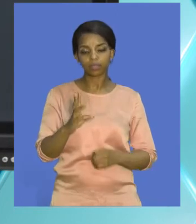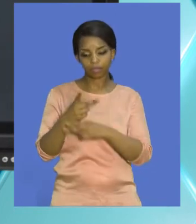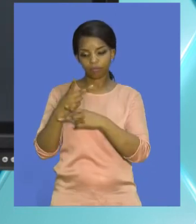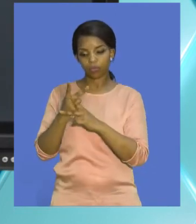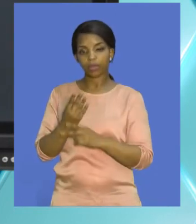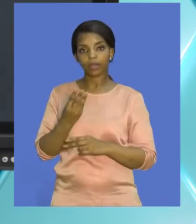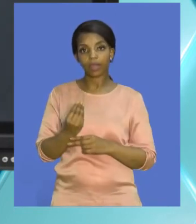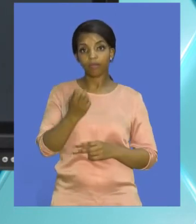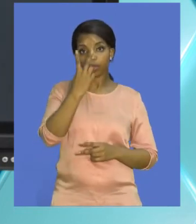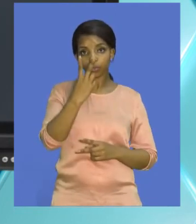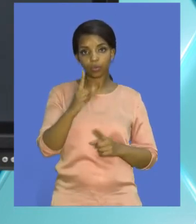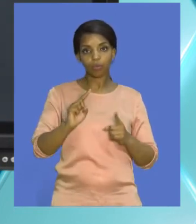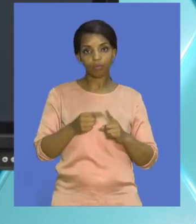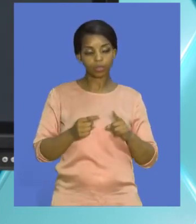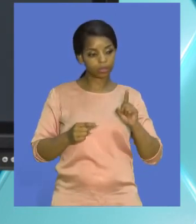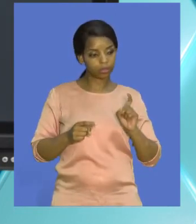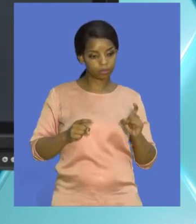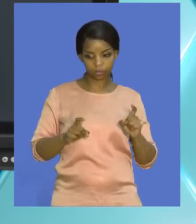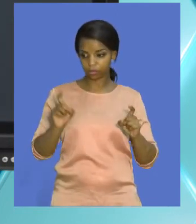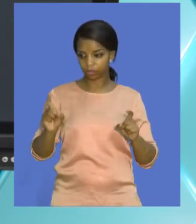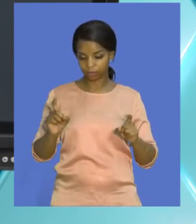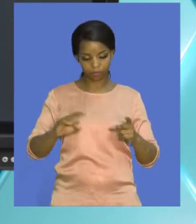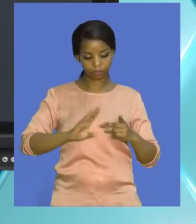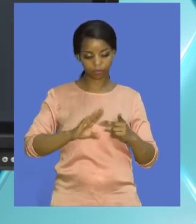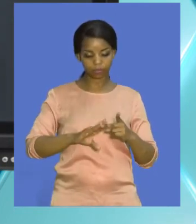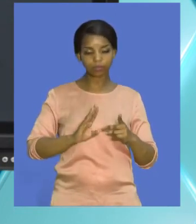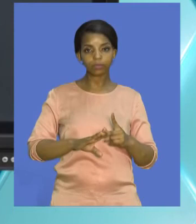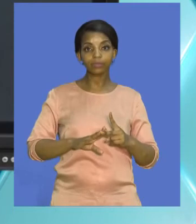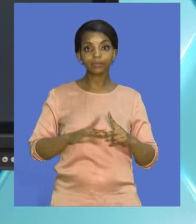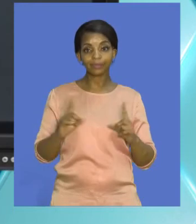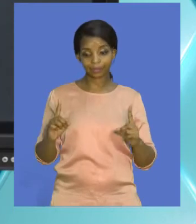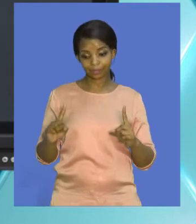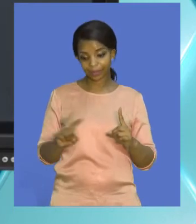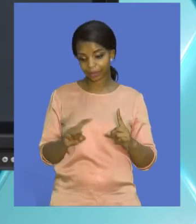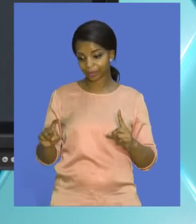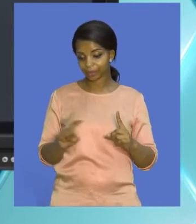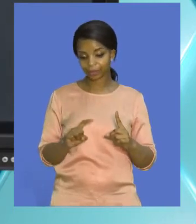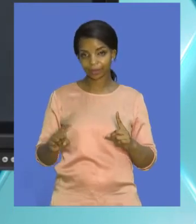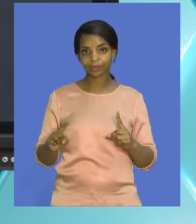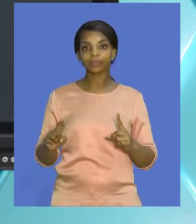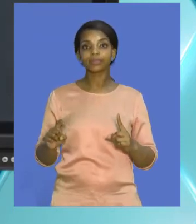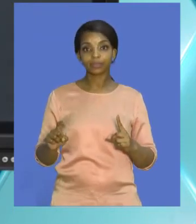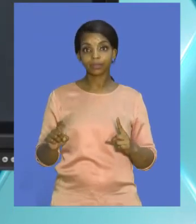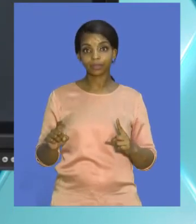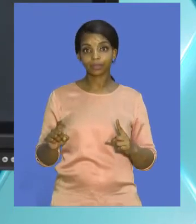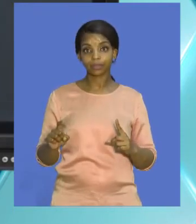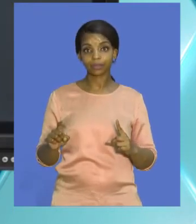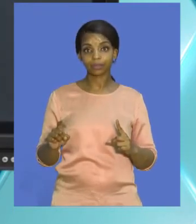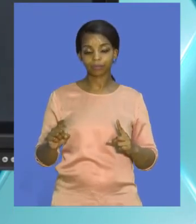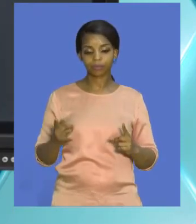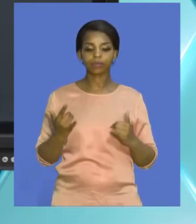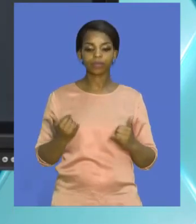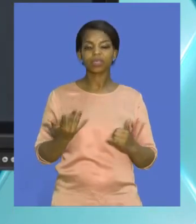okay? And also the square of the distance between the two charges. Now, if we talk of